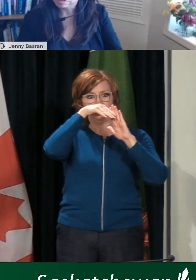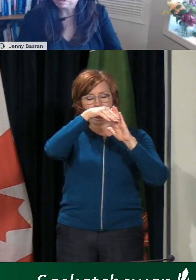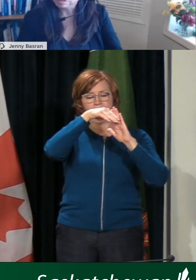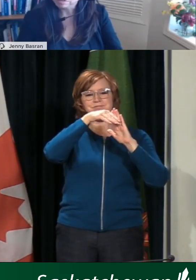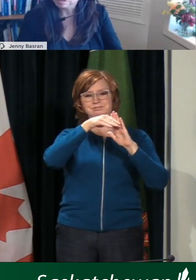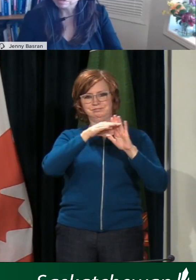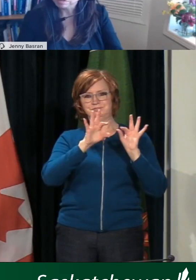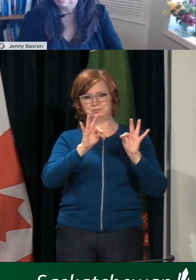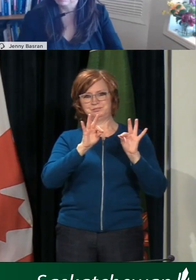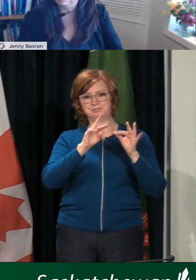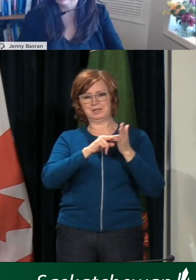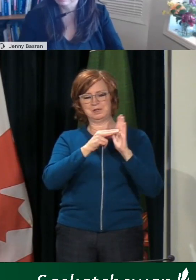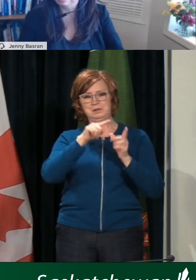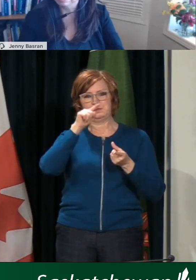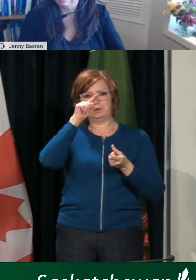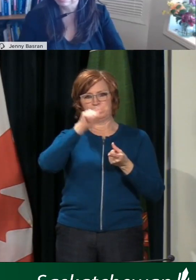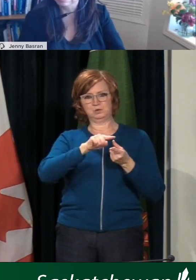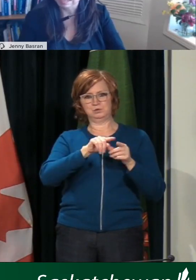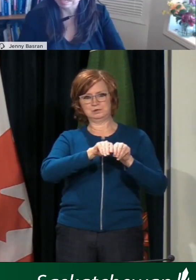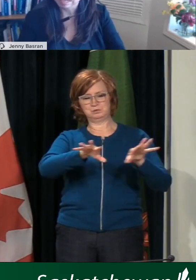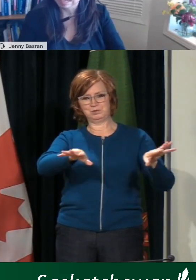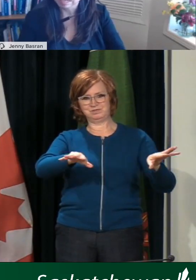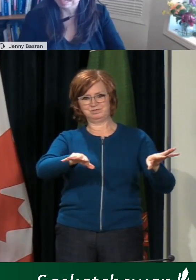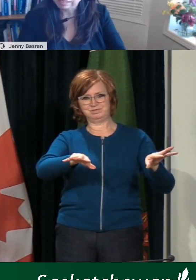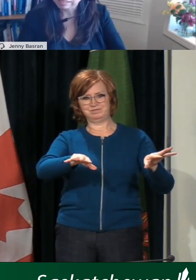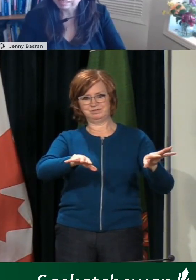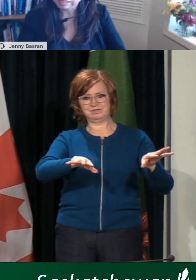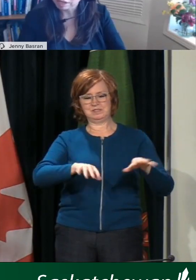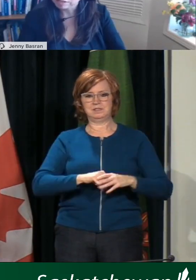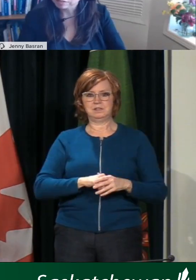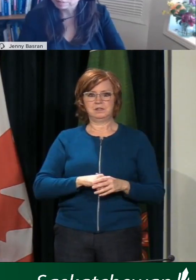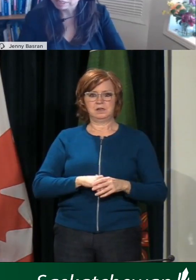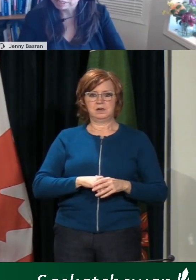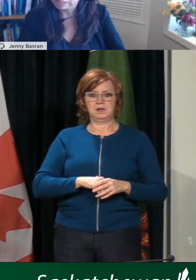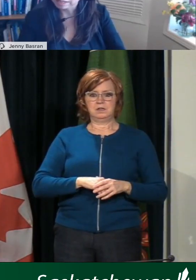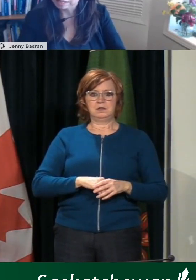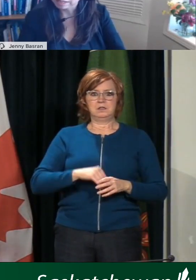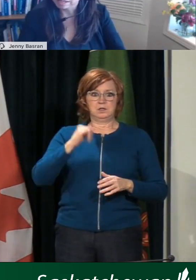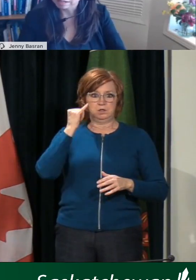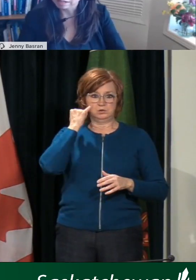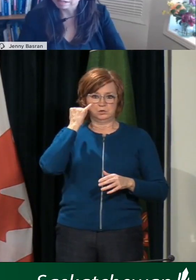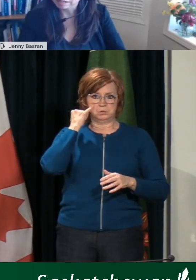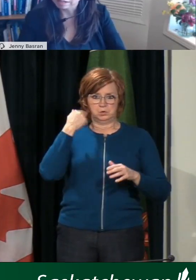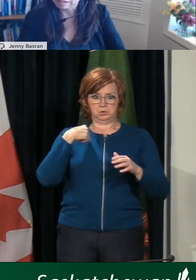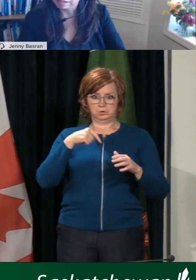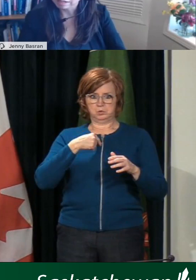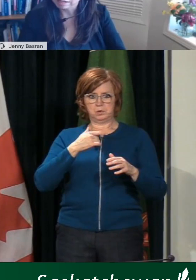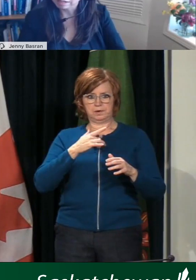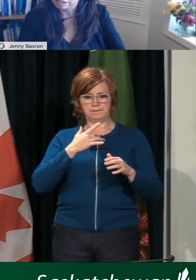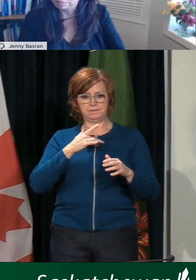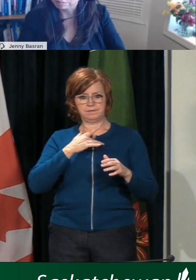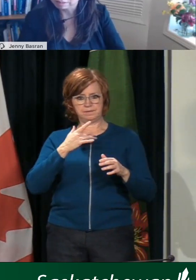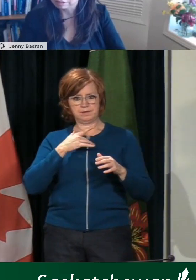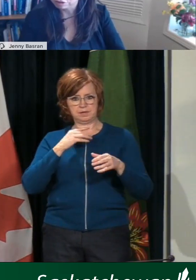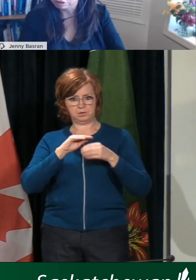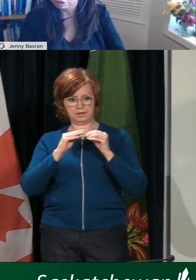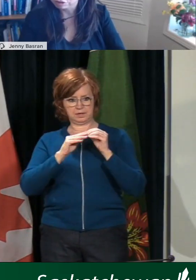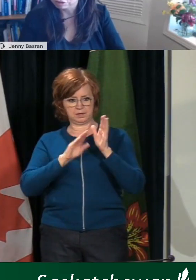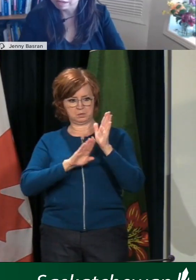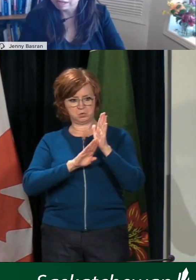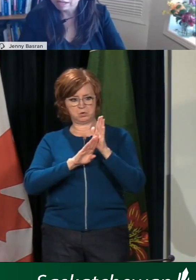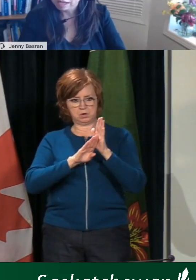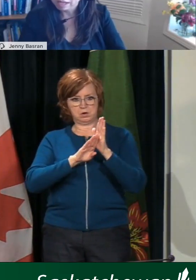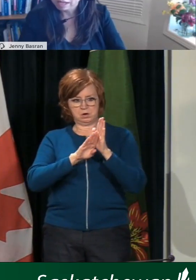closer to that, then it's a warning signal to say, let's pause for a moment and look at what potentially could be contributing to